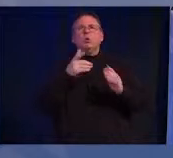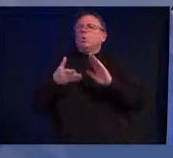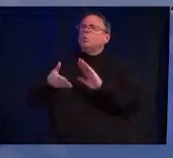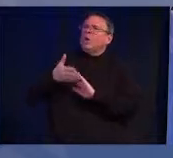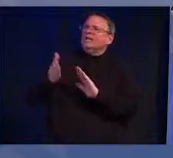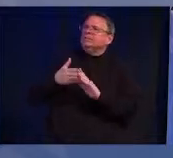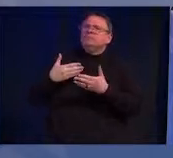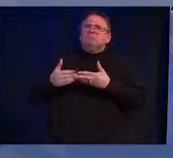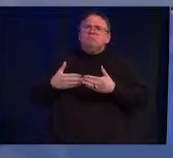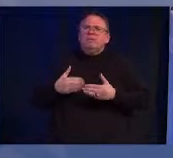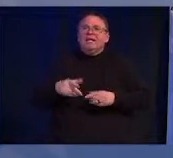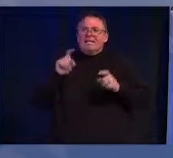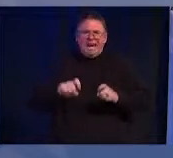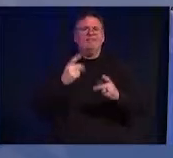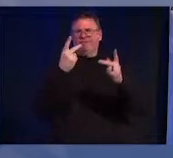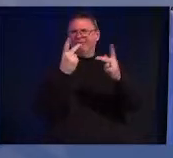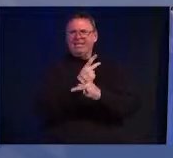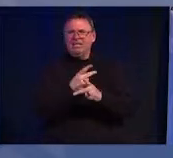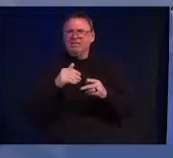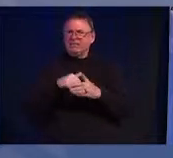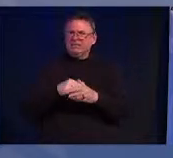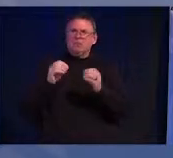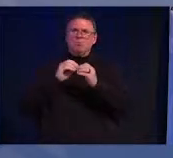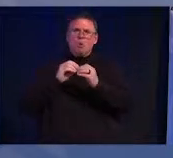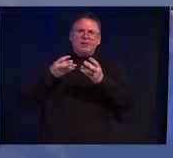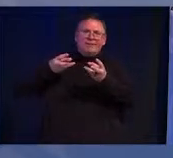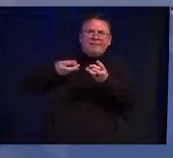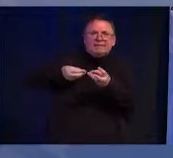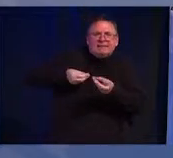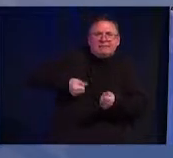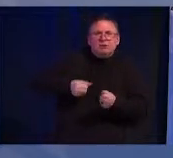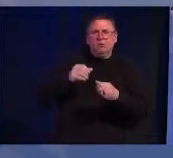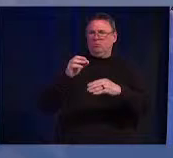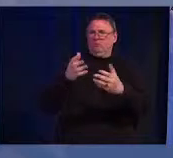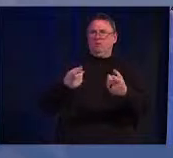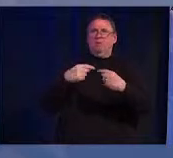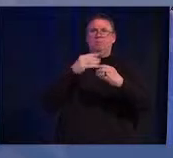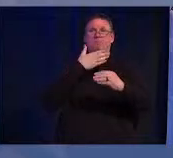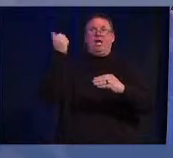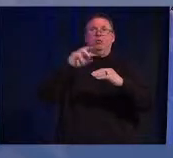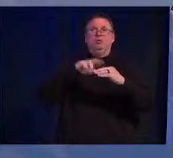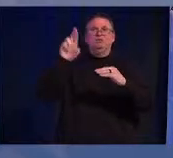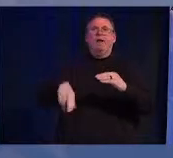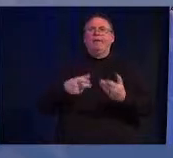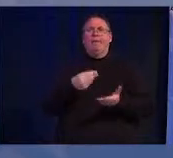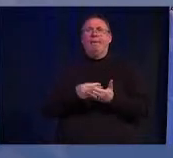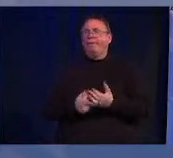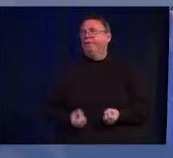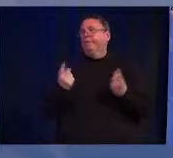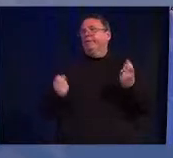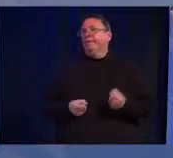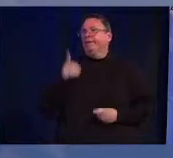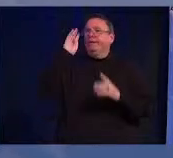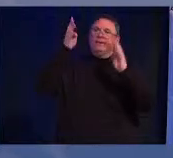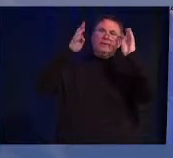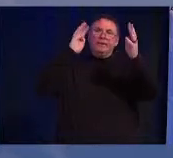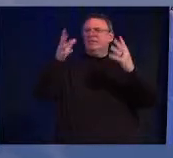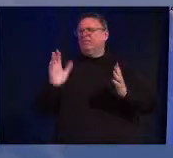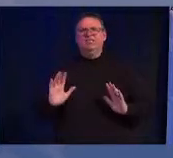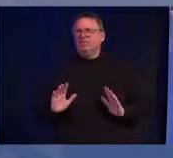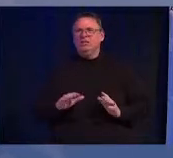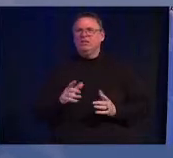down. You can run it more efficiently and get better results, not spending more money like some parties want to do, regardless of the